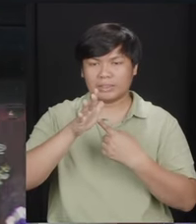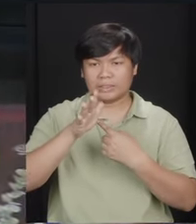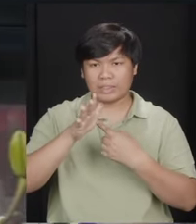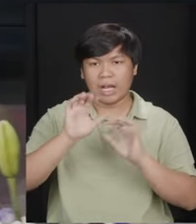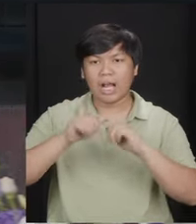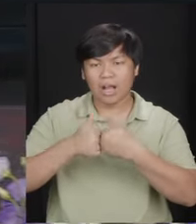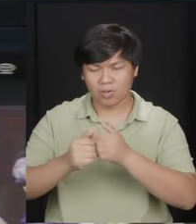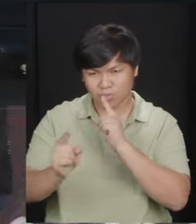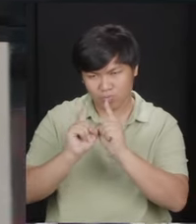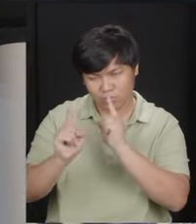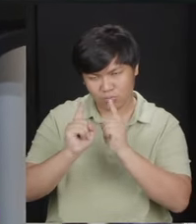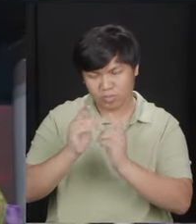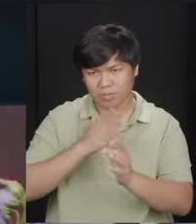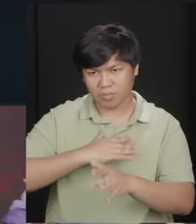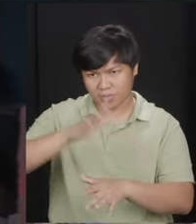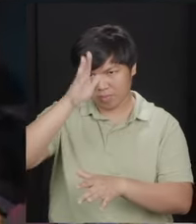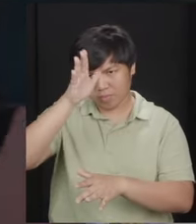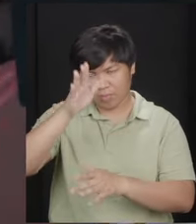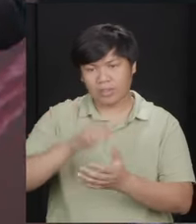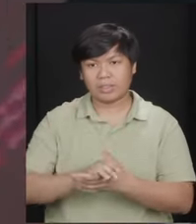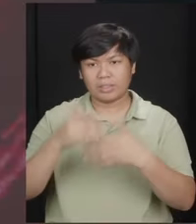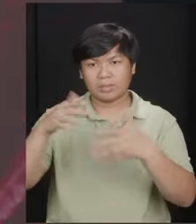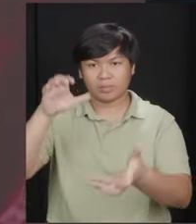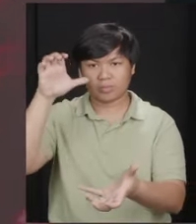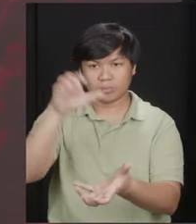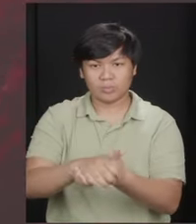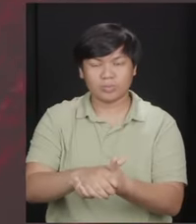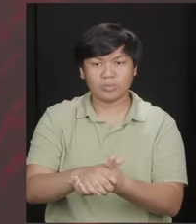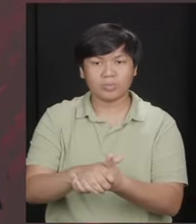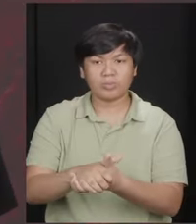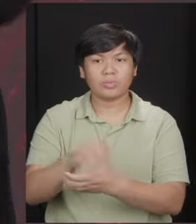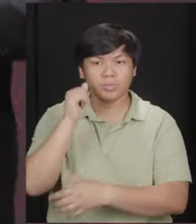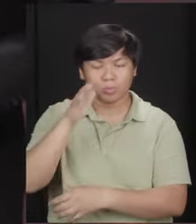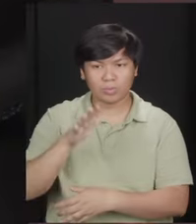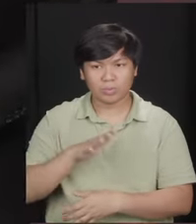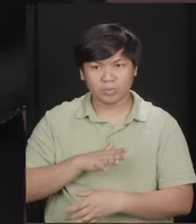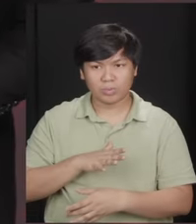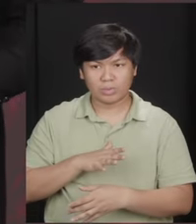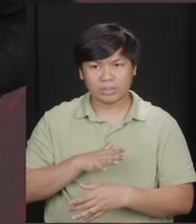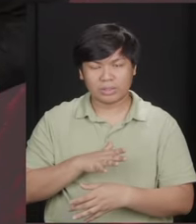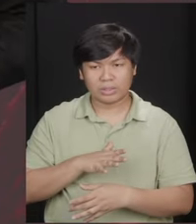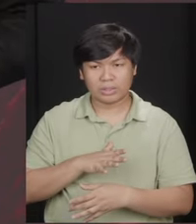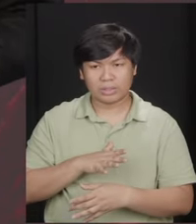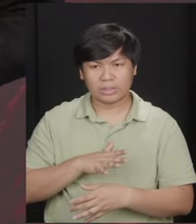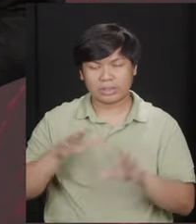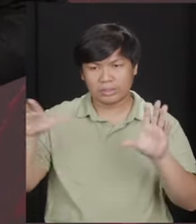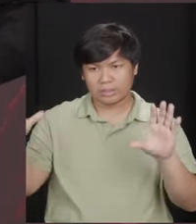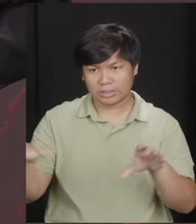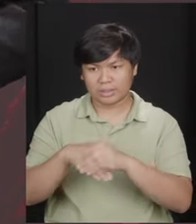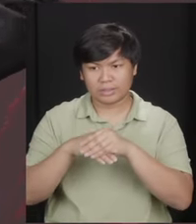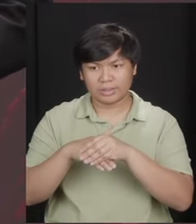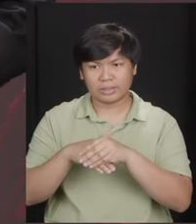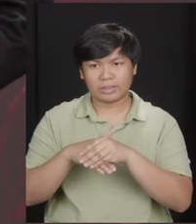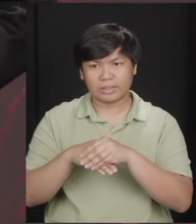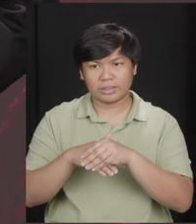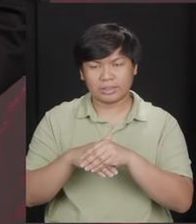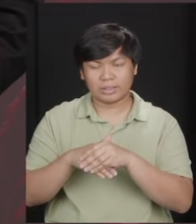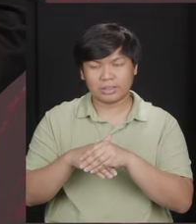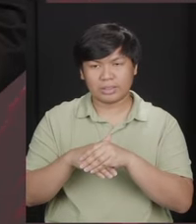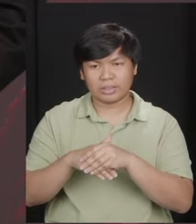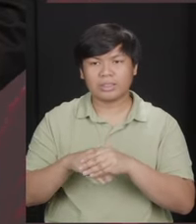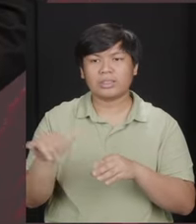dad. He gets married. And the poor woman whose love he won is treated like a